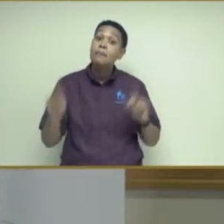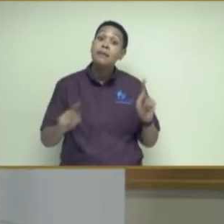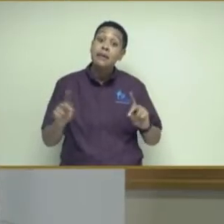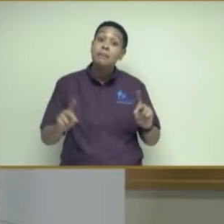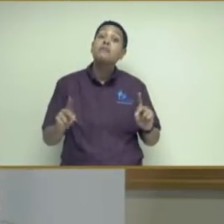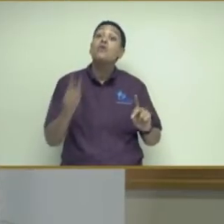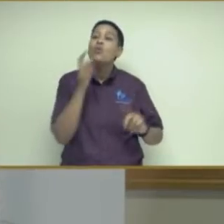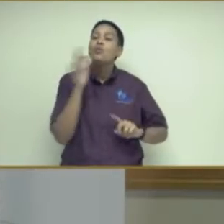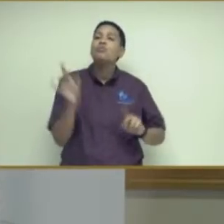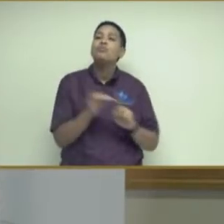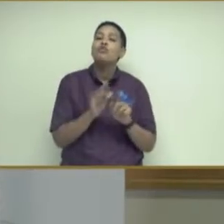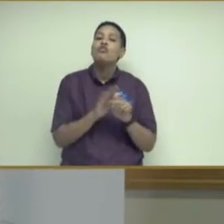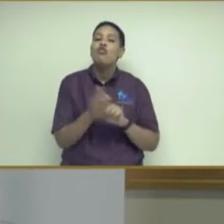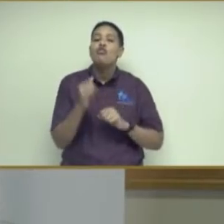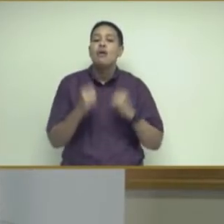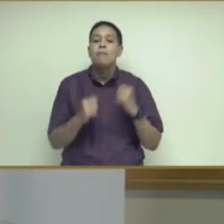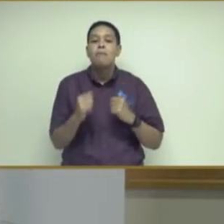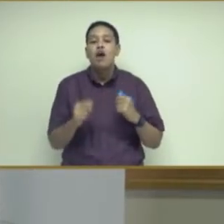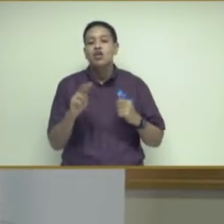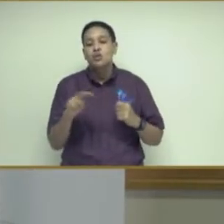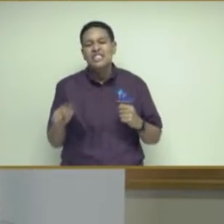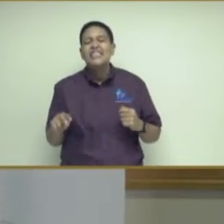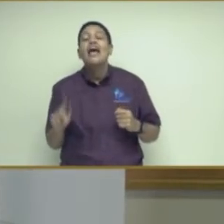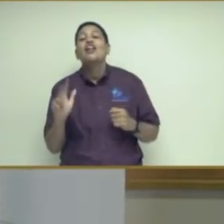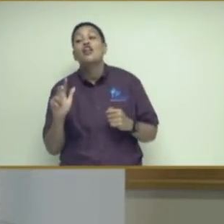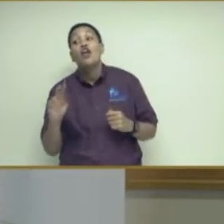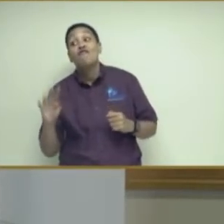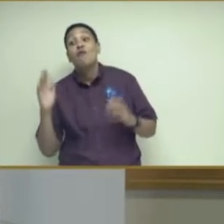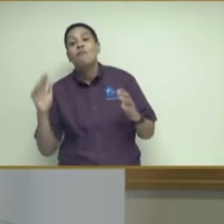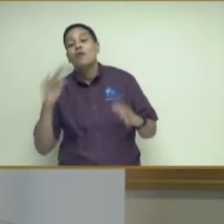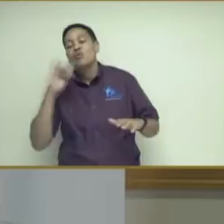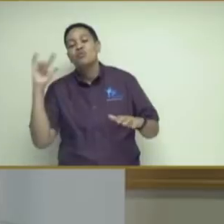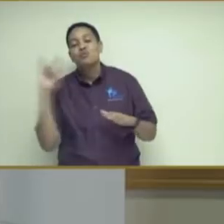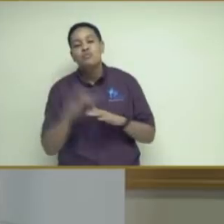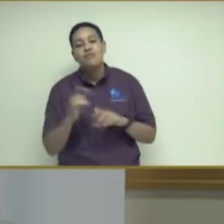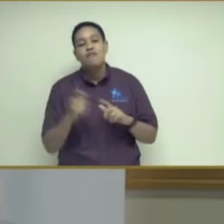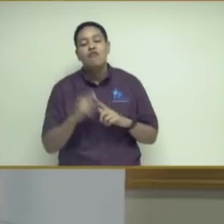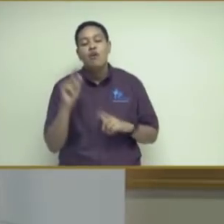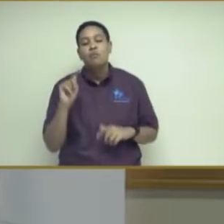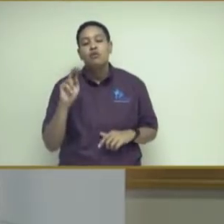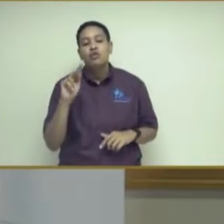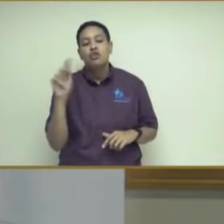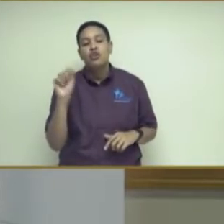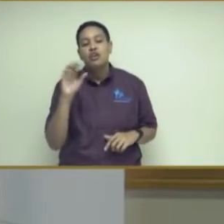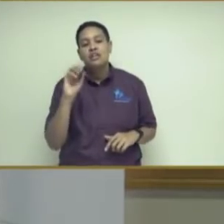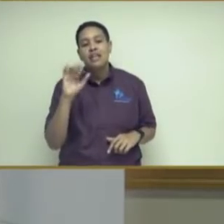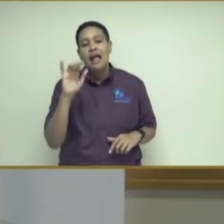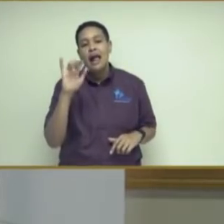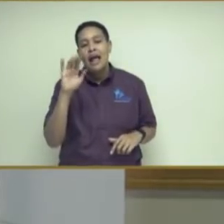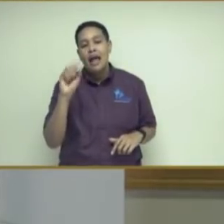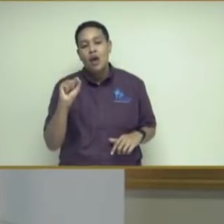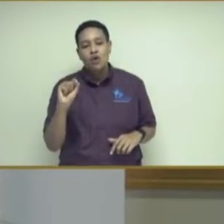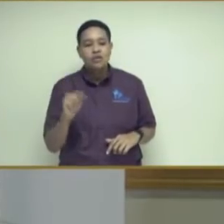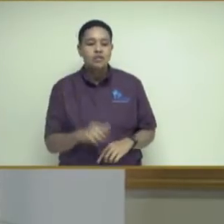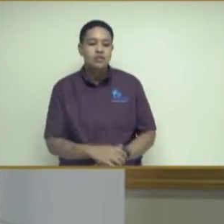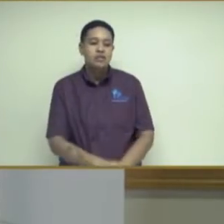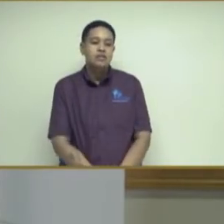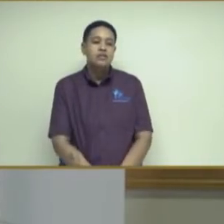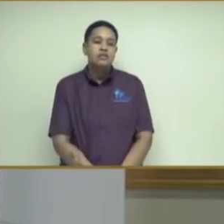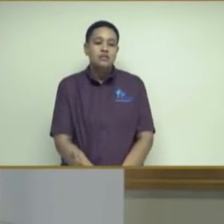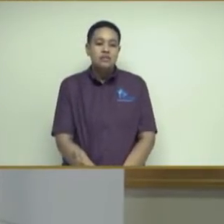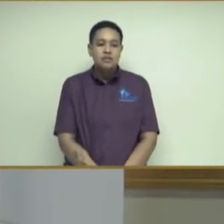before the border closing, and the 34th case would have been the imported case from